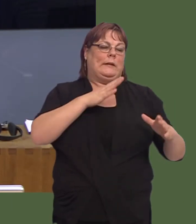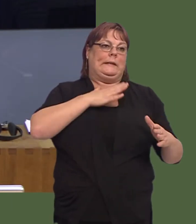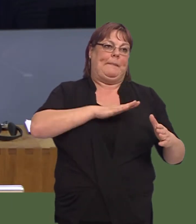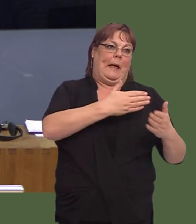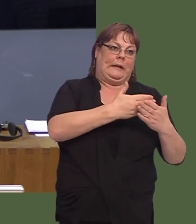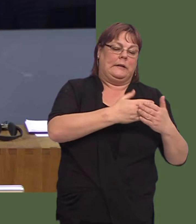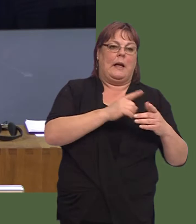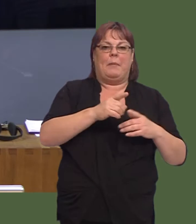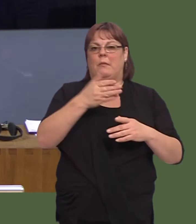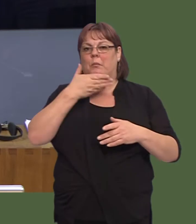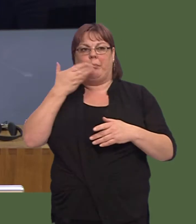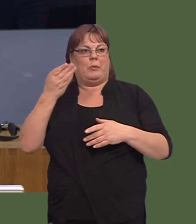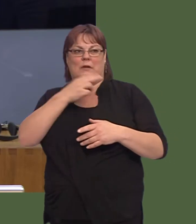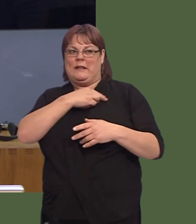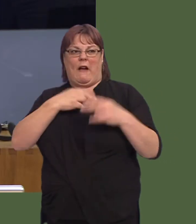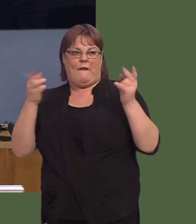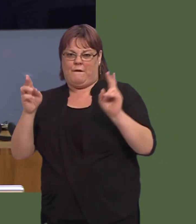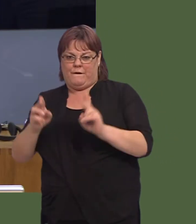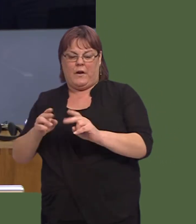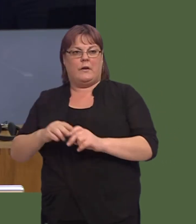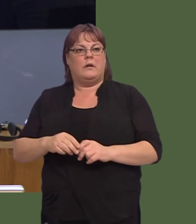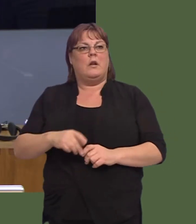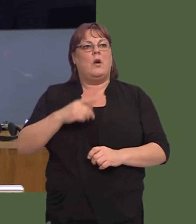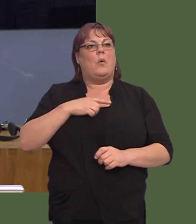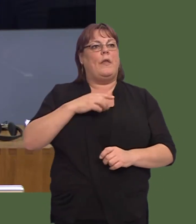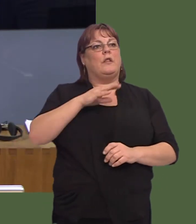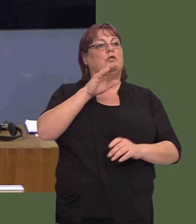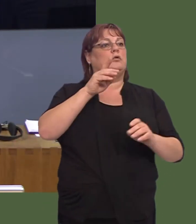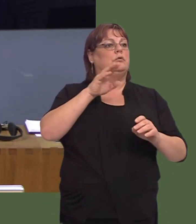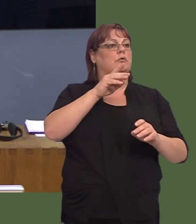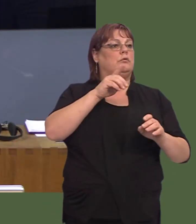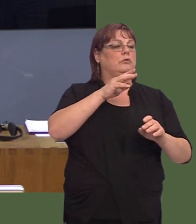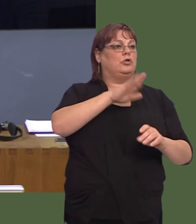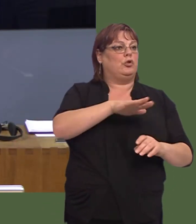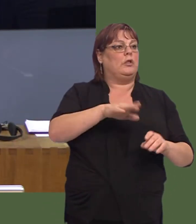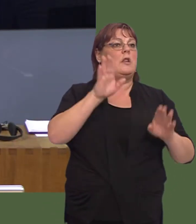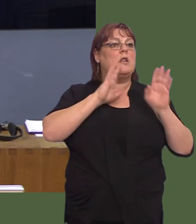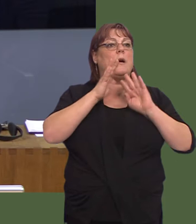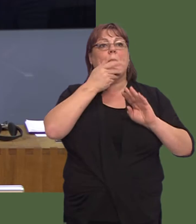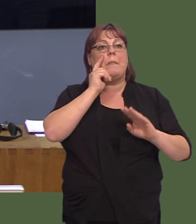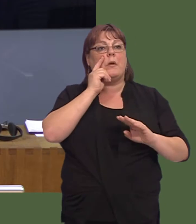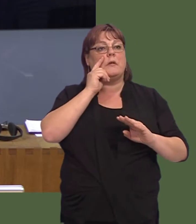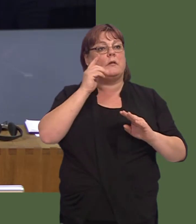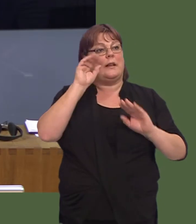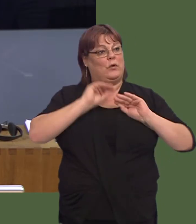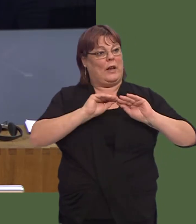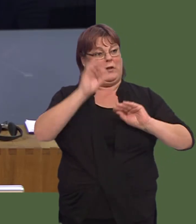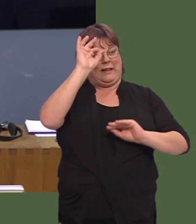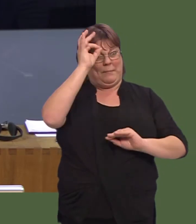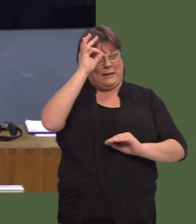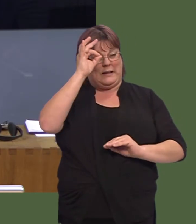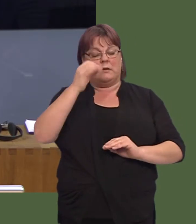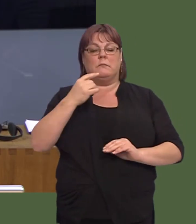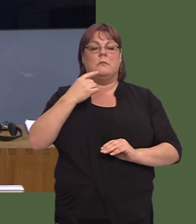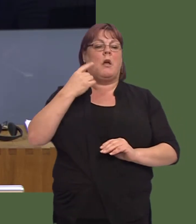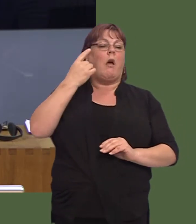staff shortages. In evidence to the Children, Young People and Education Committee, nearly all local health boards highlighted the fact